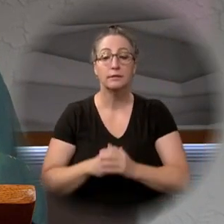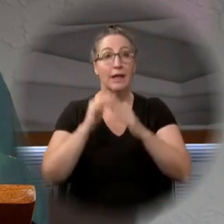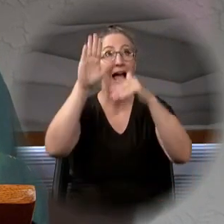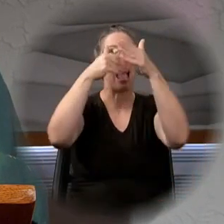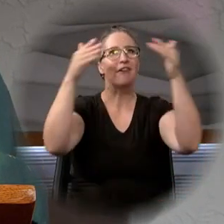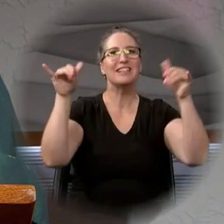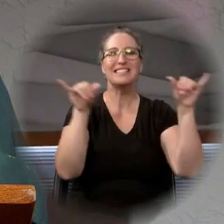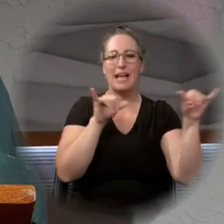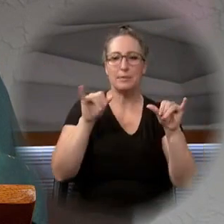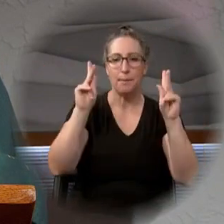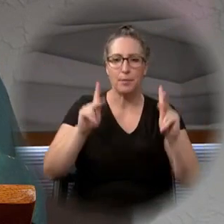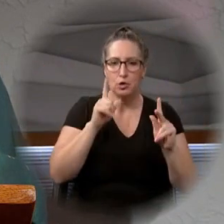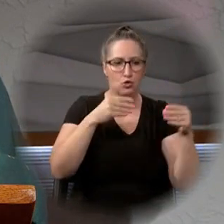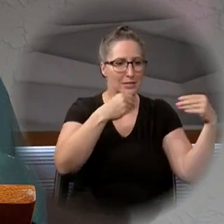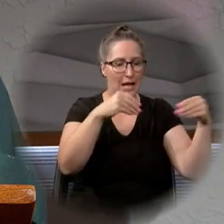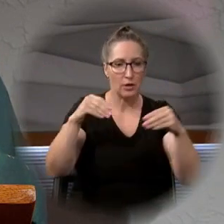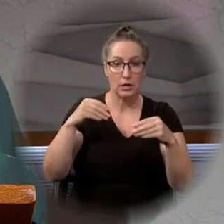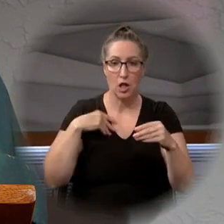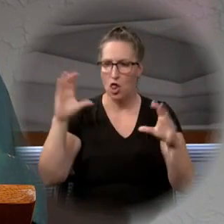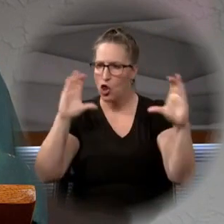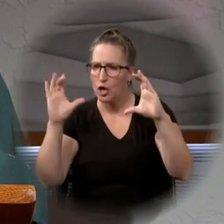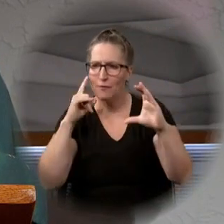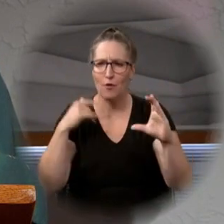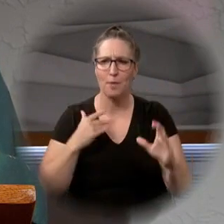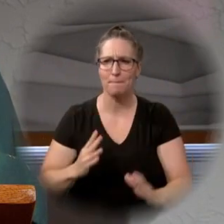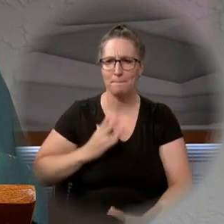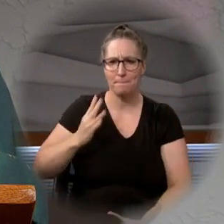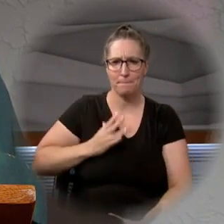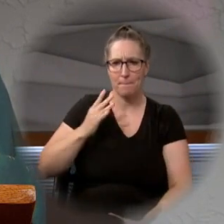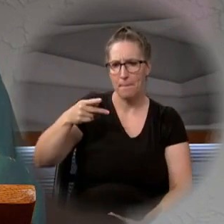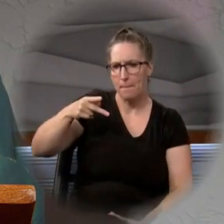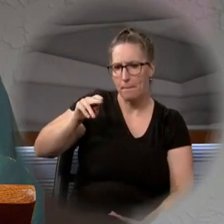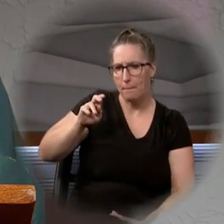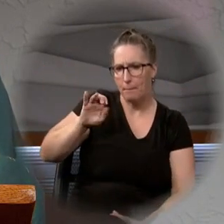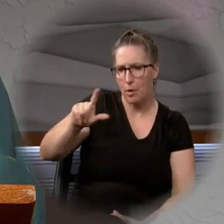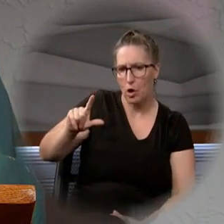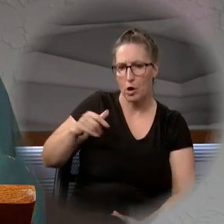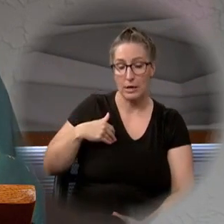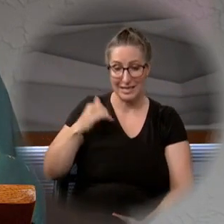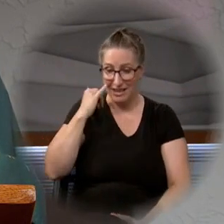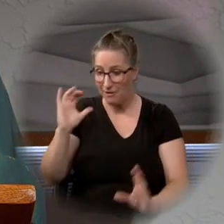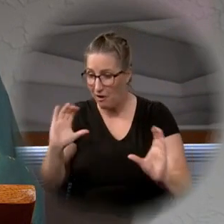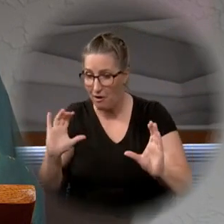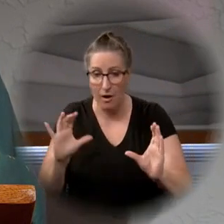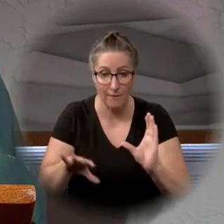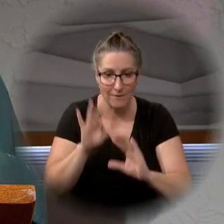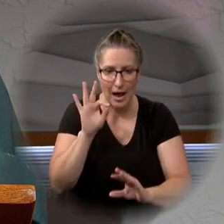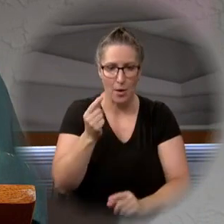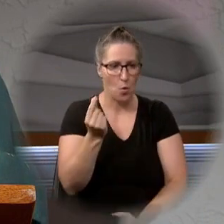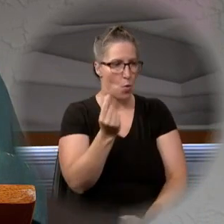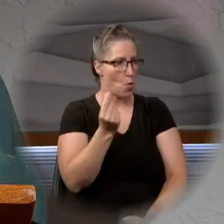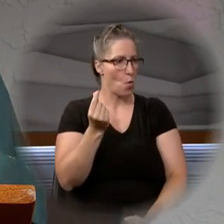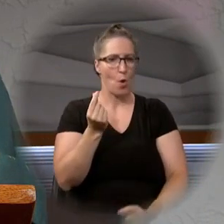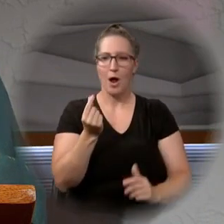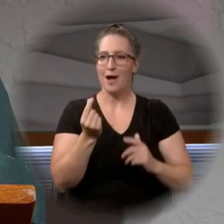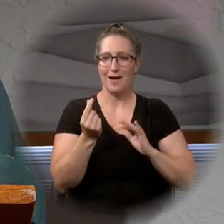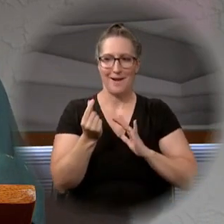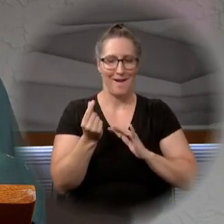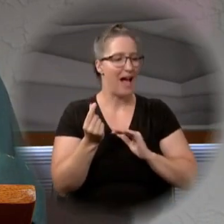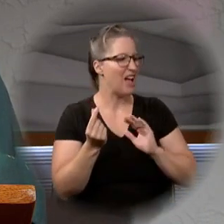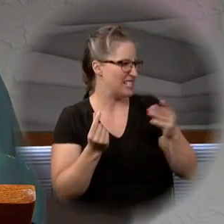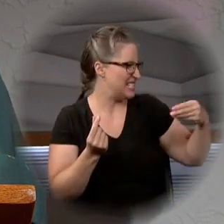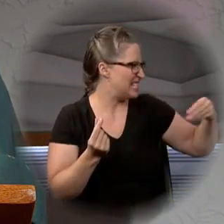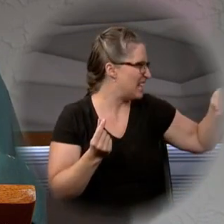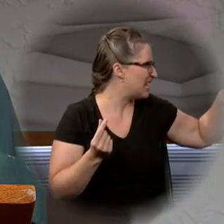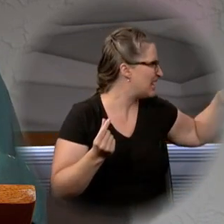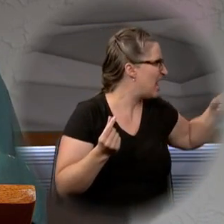like a merchant searching for fine pearls. When he finds a pearl of great price, he goes and sells all that he has and